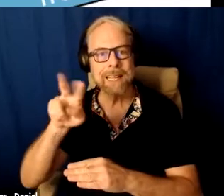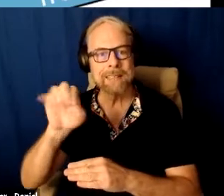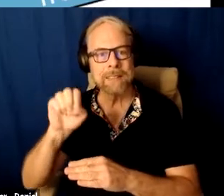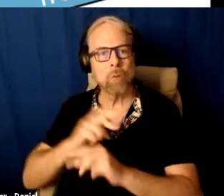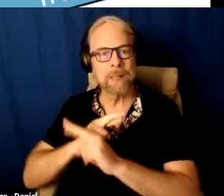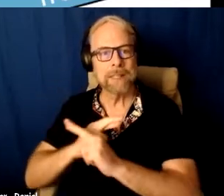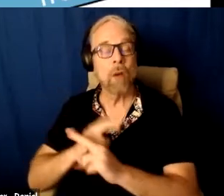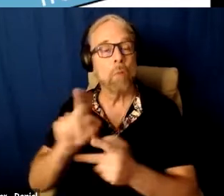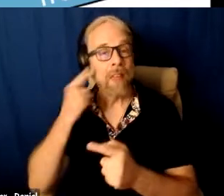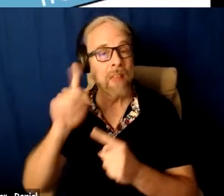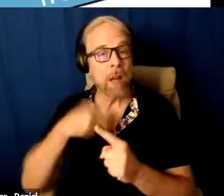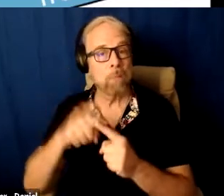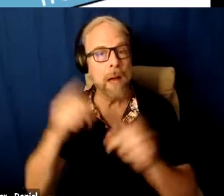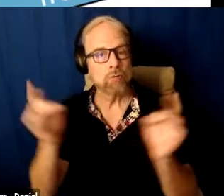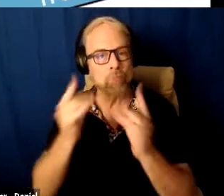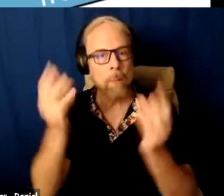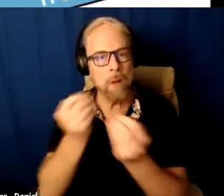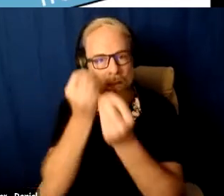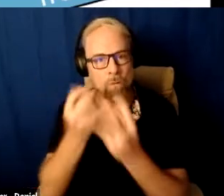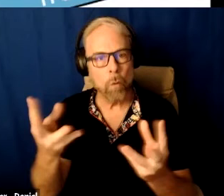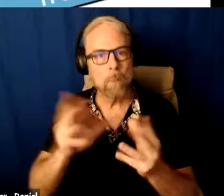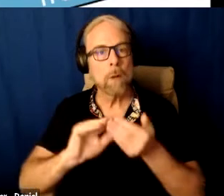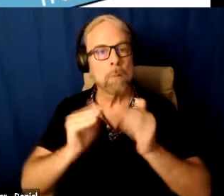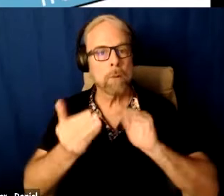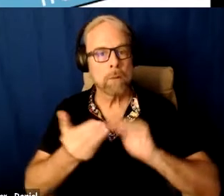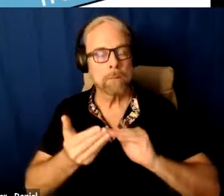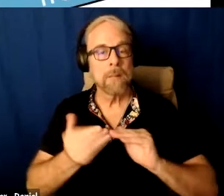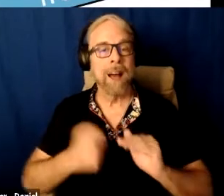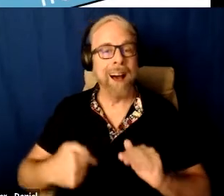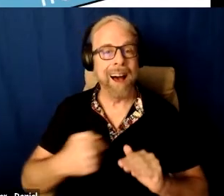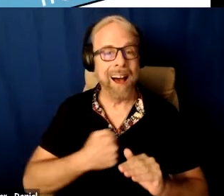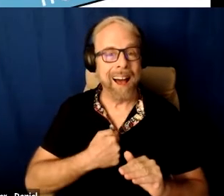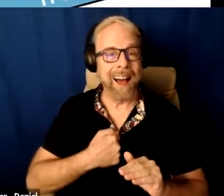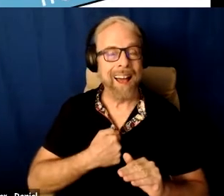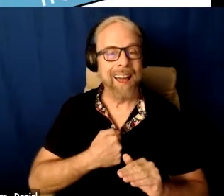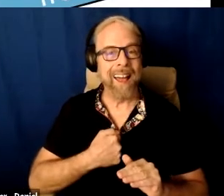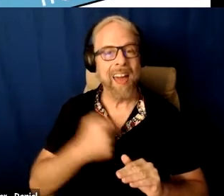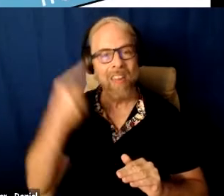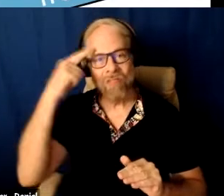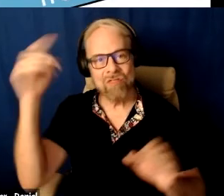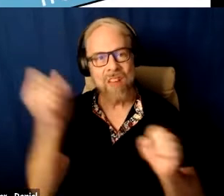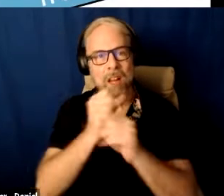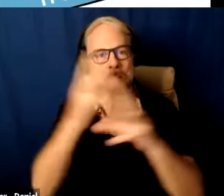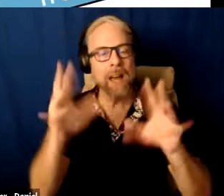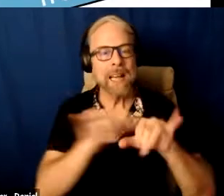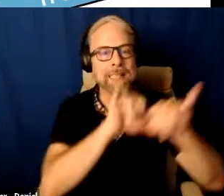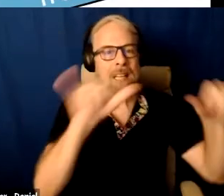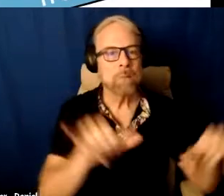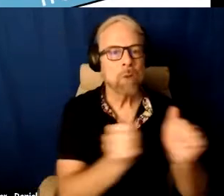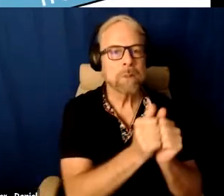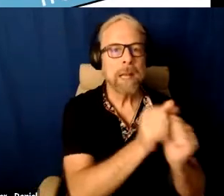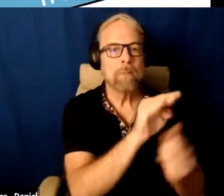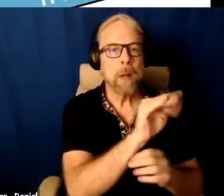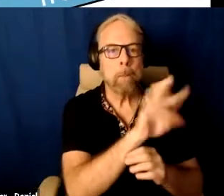about trauma-informed communities, I think about moving from this sort of system of mud puddles and